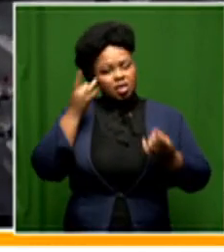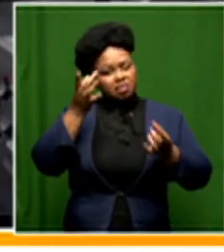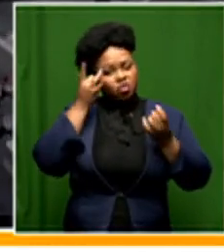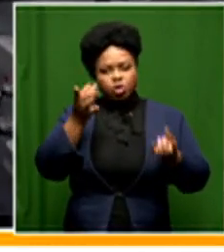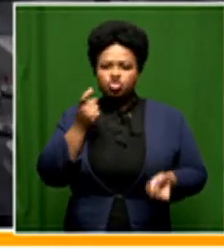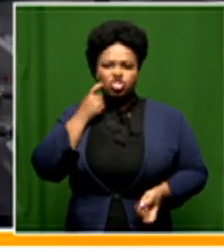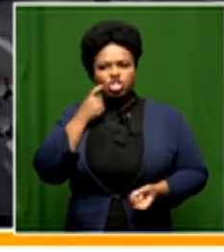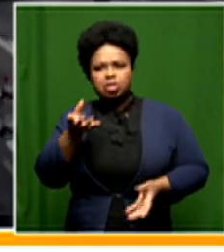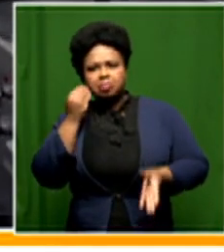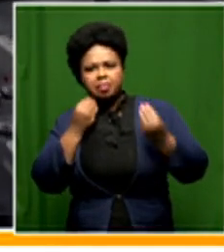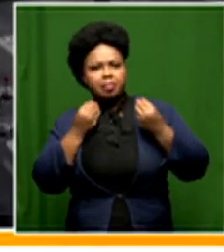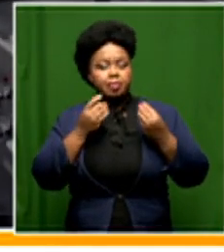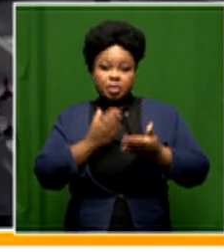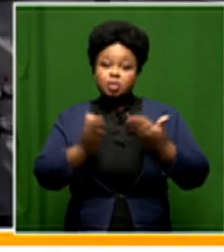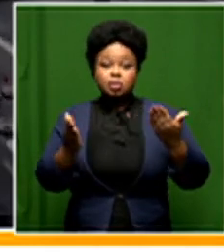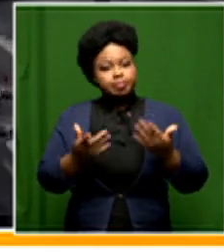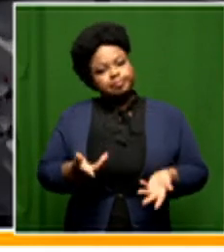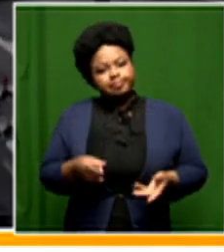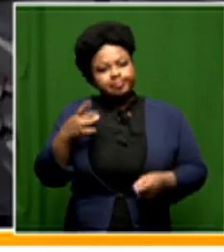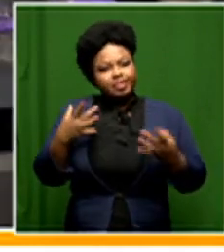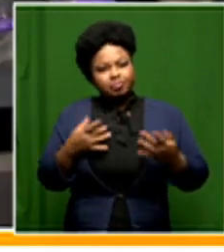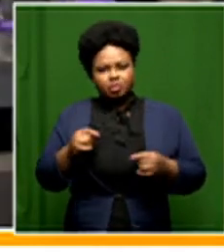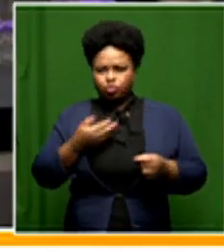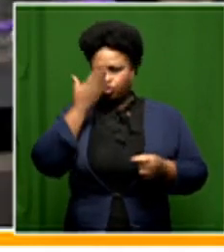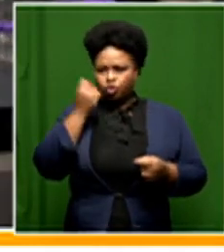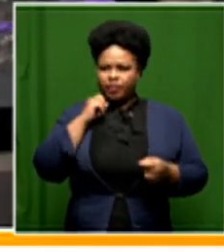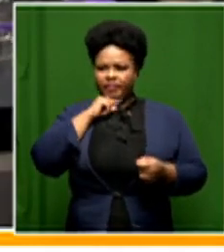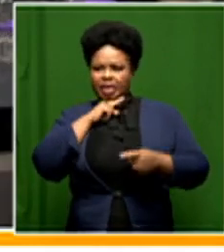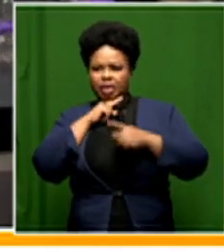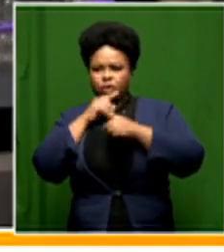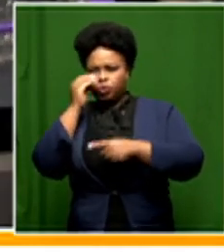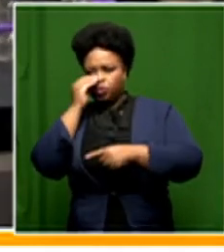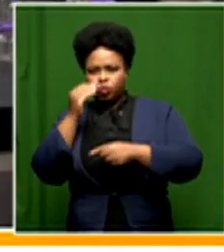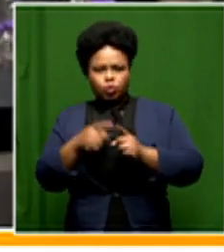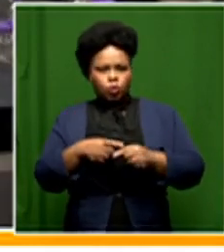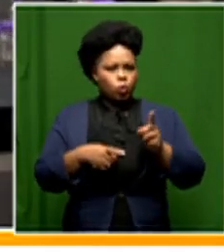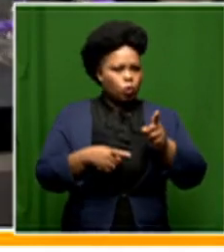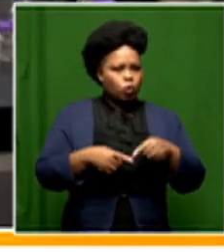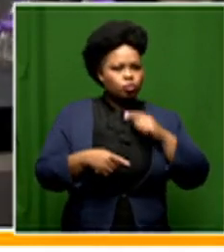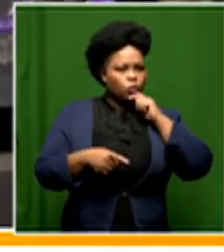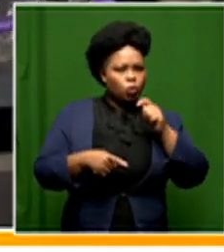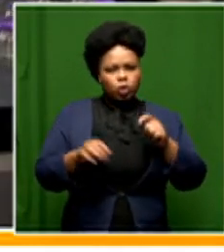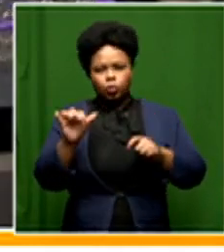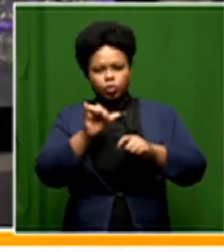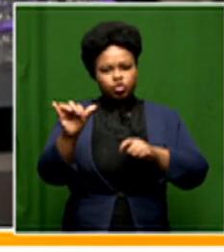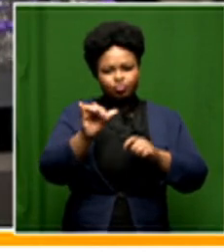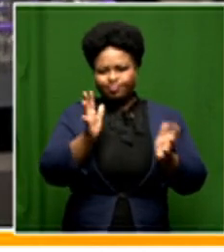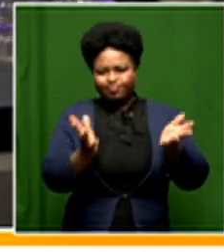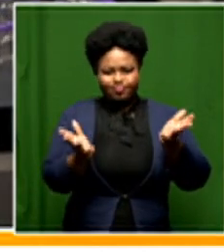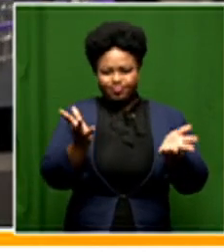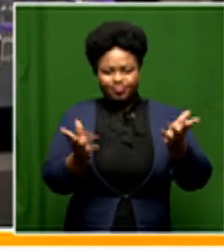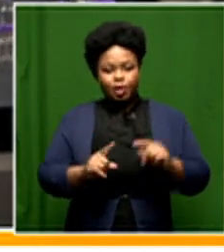information very easily, but sometimes it is difficult to differentiate between, what is reliable information,